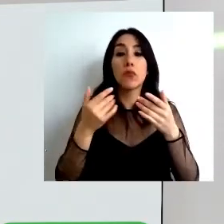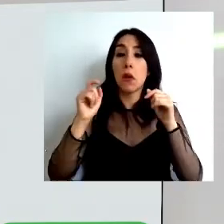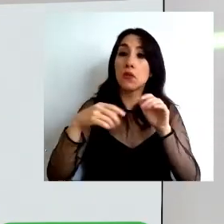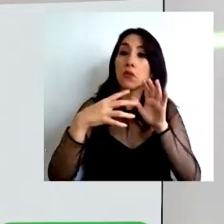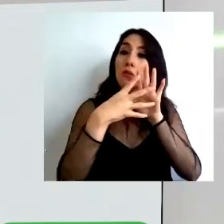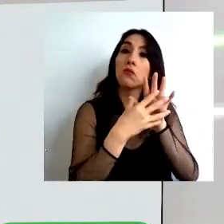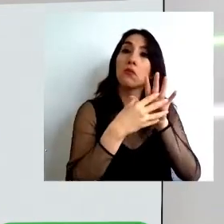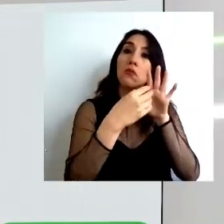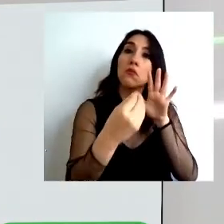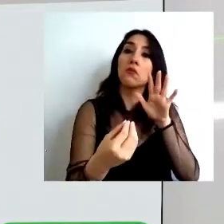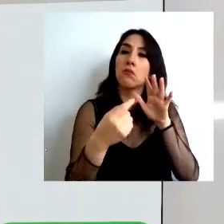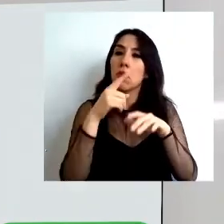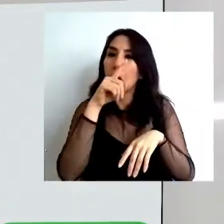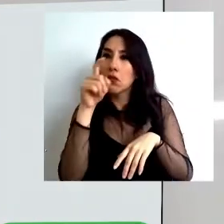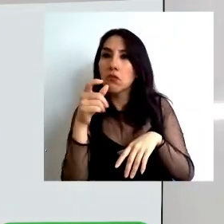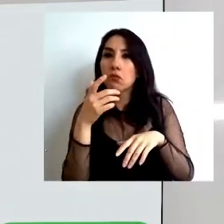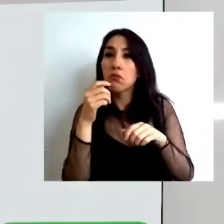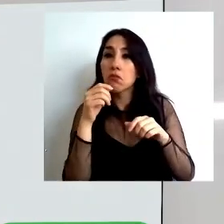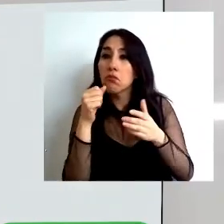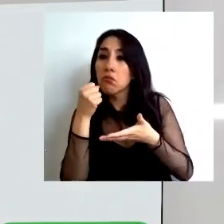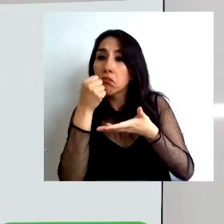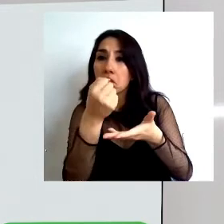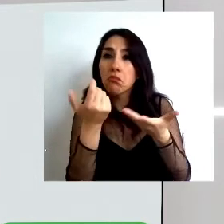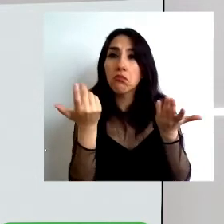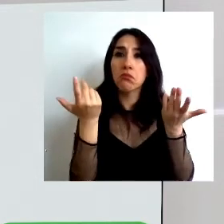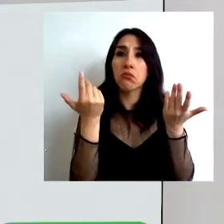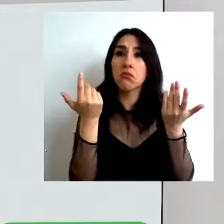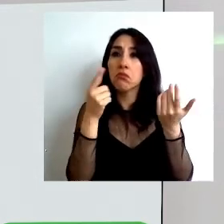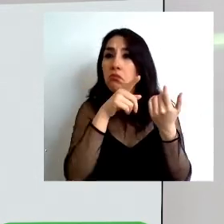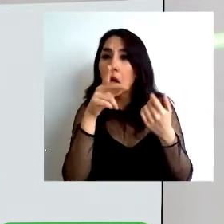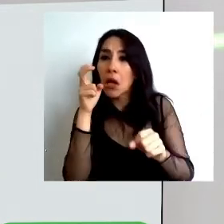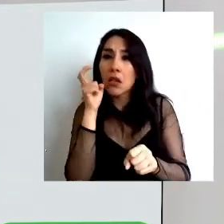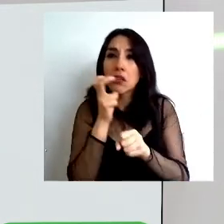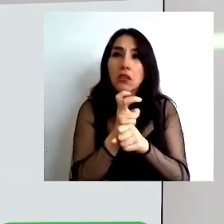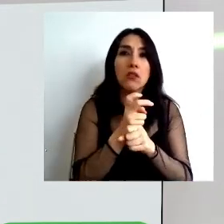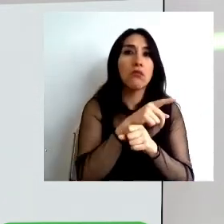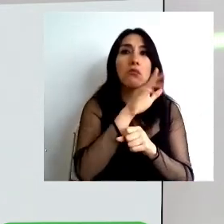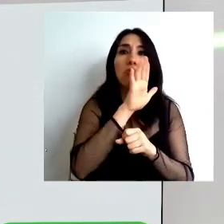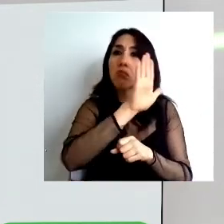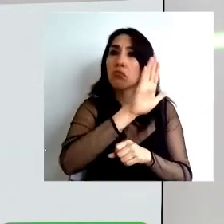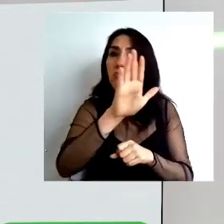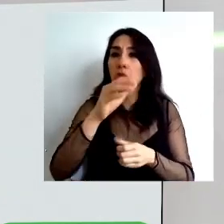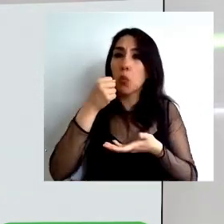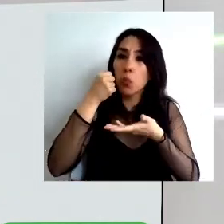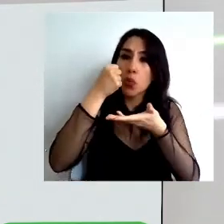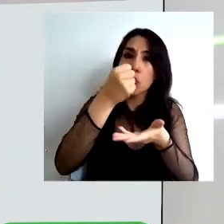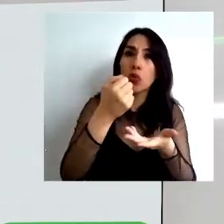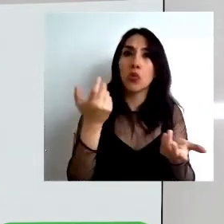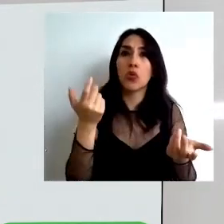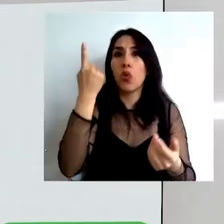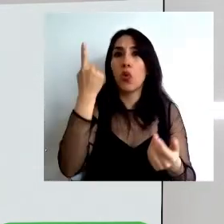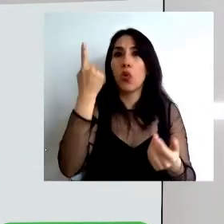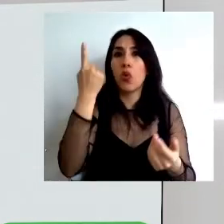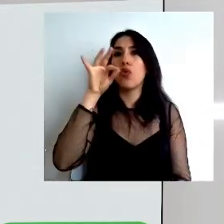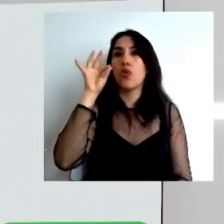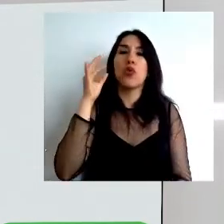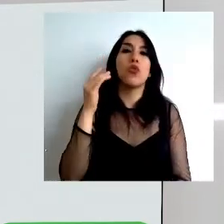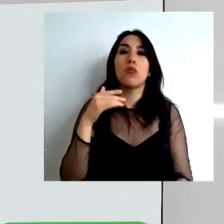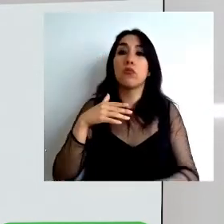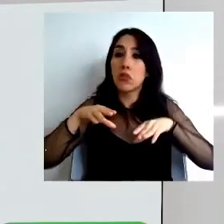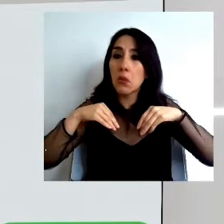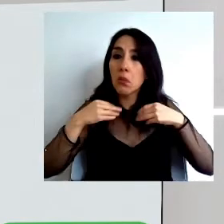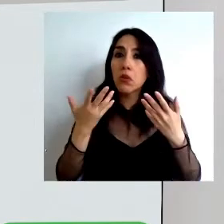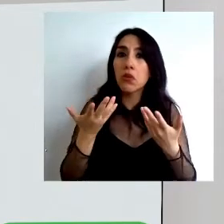model if there's not some form of sustainable economic or funding model behind it. So that's also